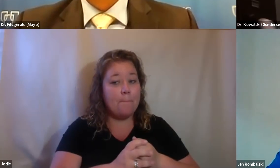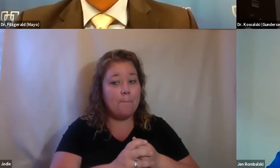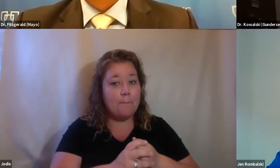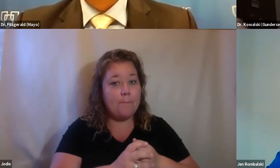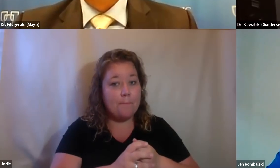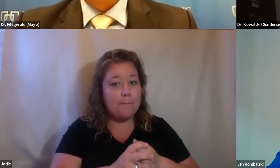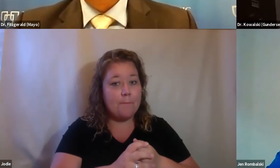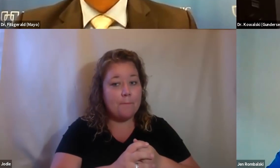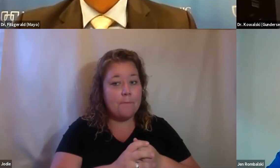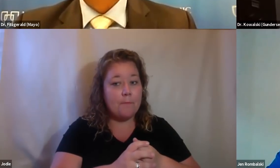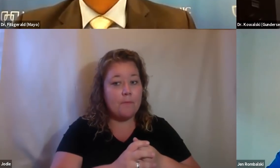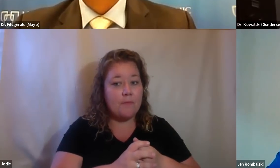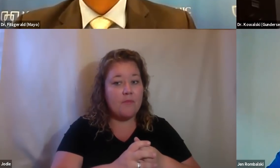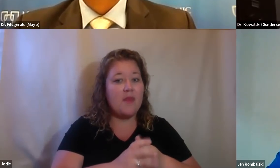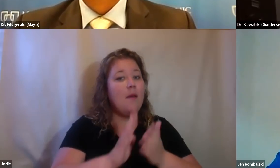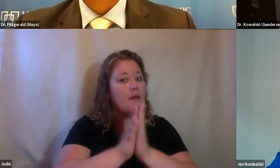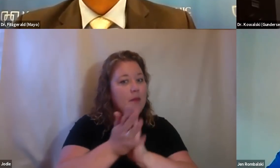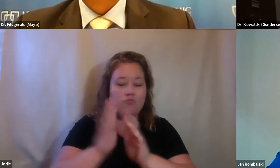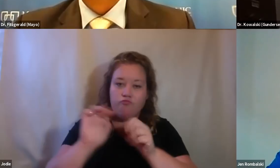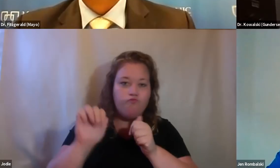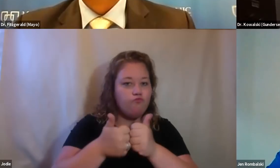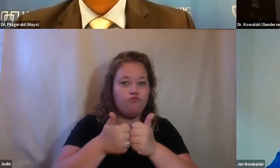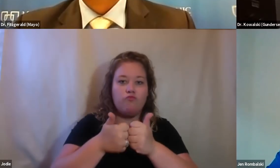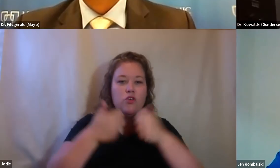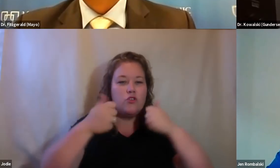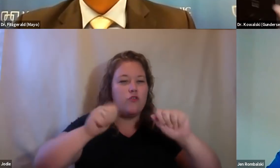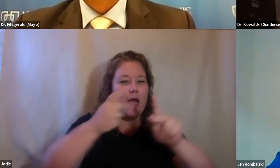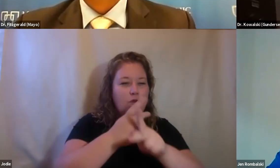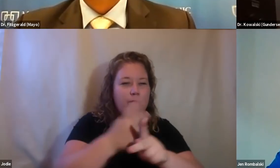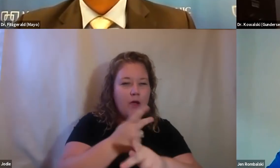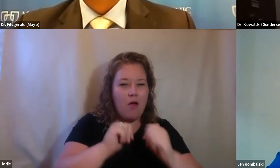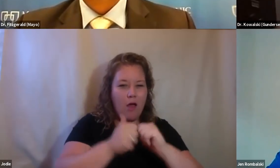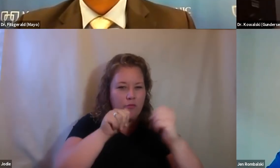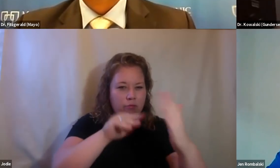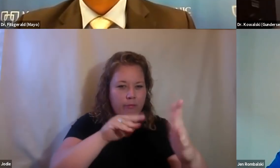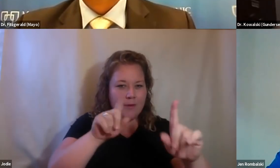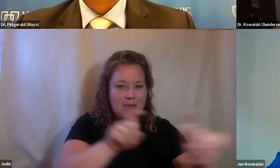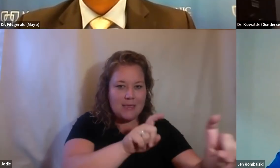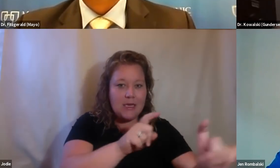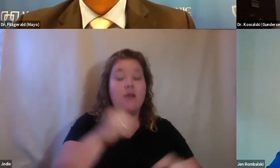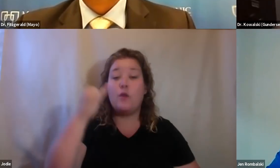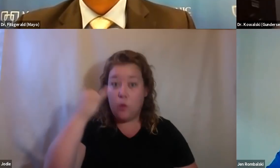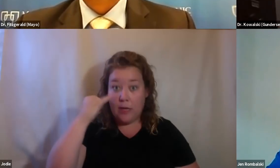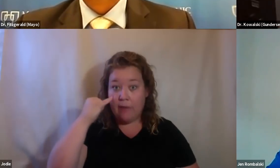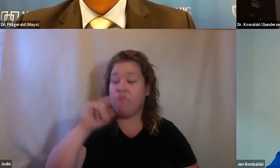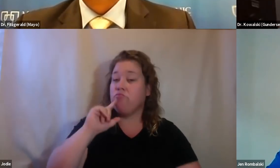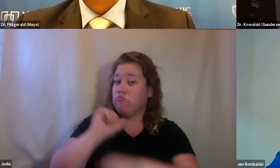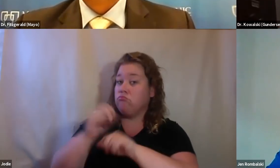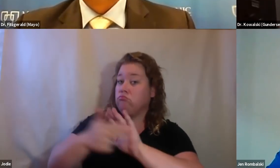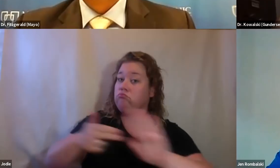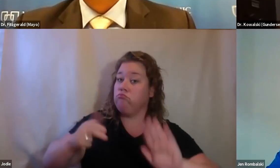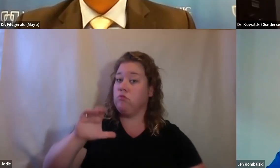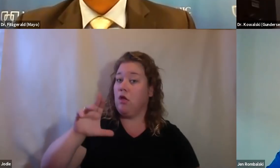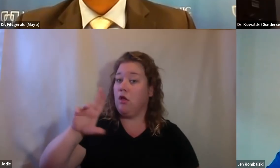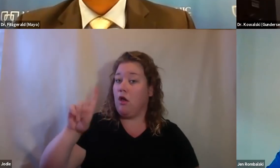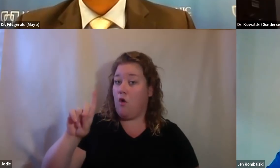confounding factor that just makes the interpretation of some of the testing difficult, is once someone is diagnosed with COVID-19, they